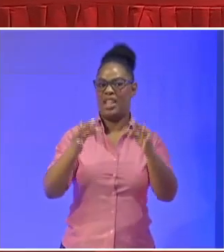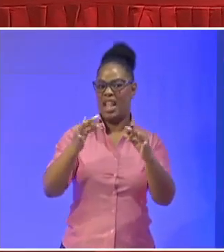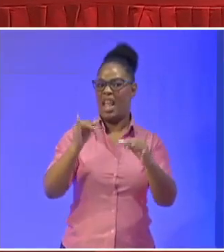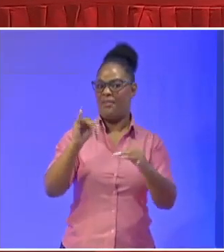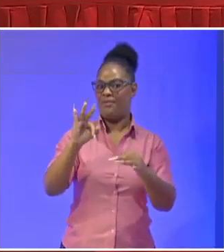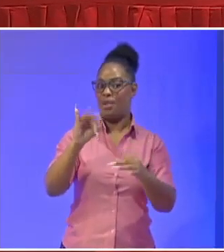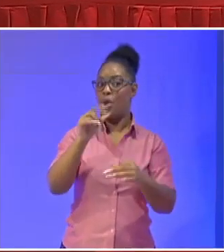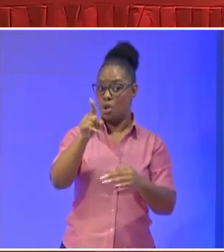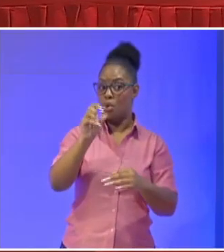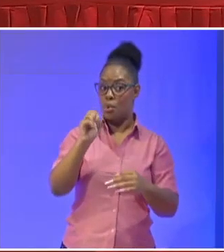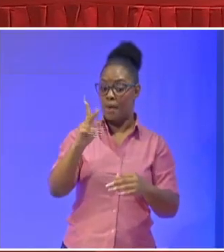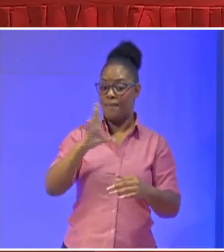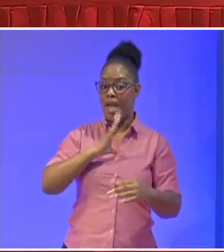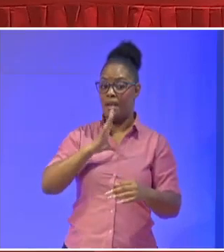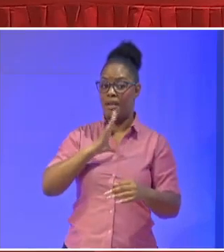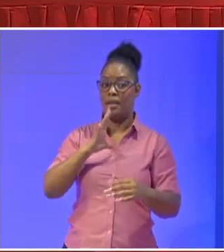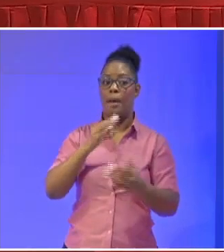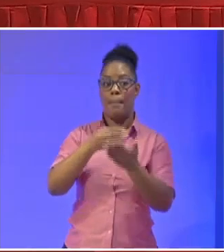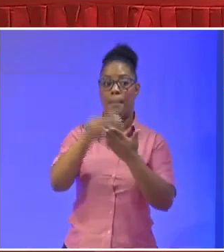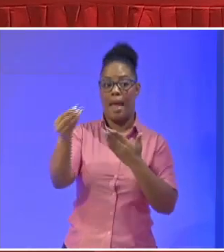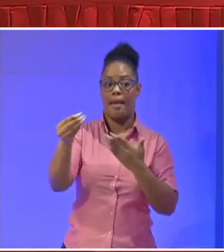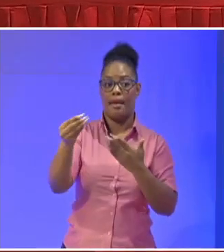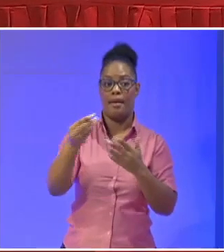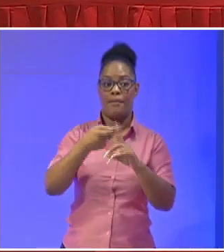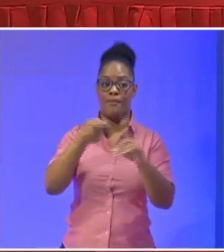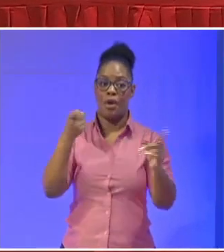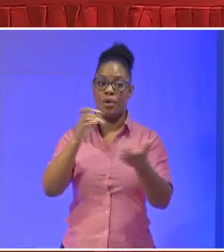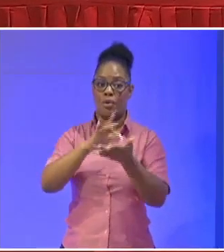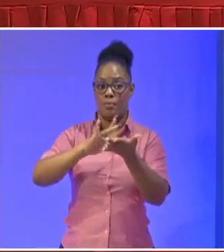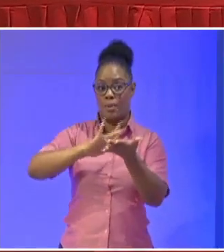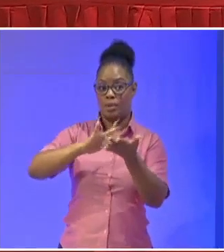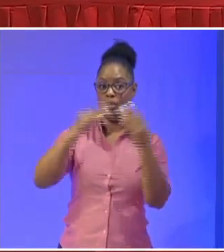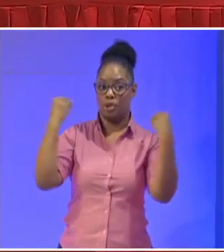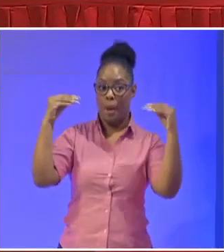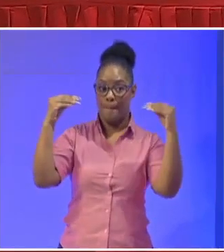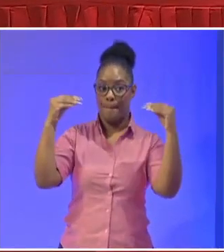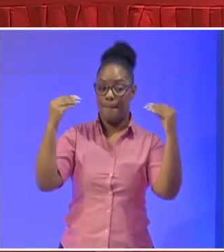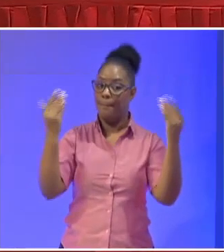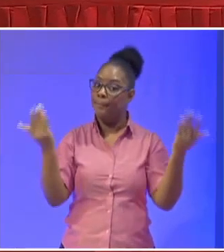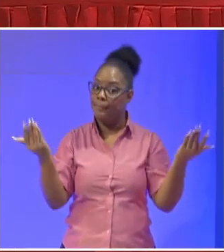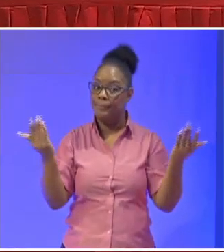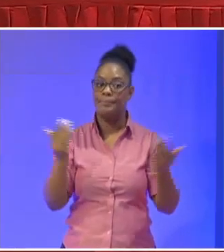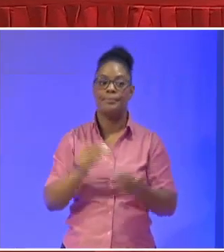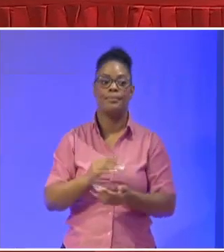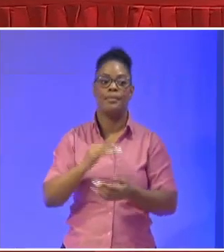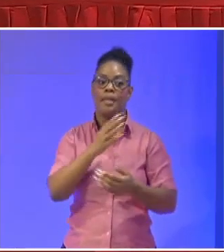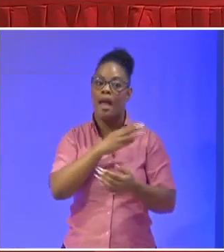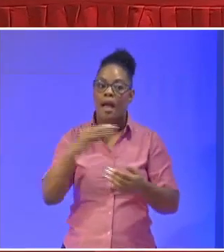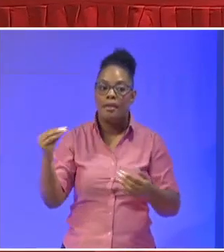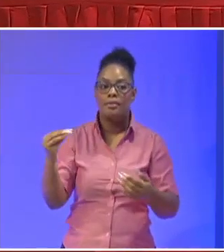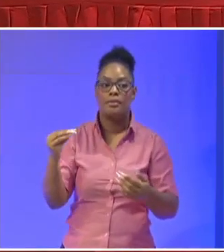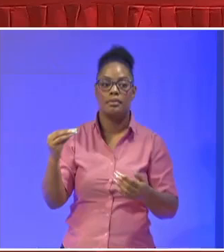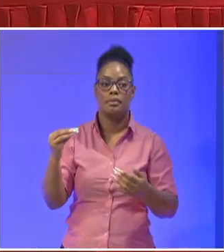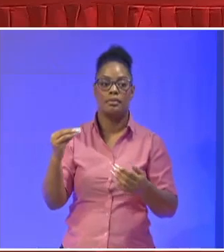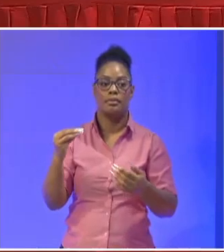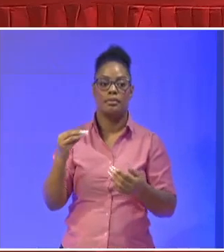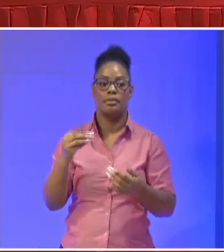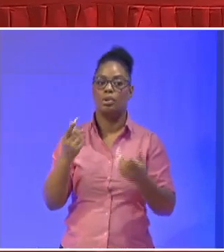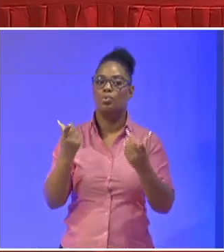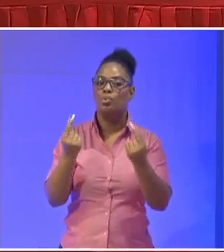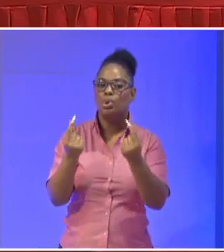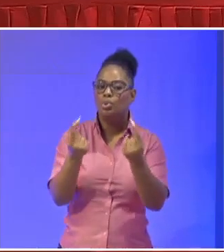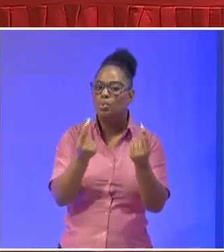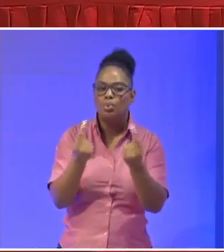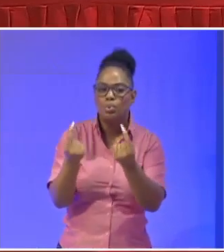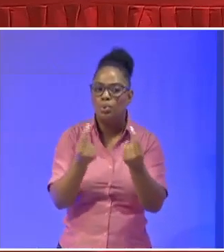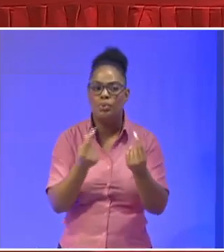these from pharmacies? Are pharmacies allowed to sell it? And within that, what is being done to ensure that the kits that are being sold